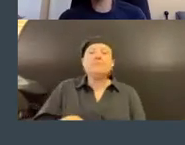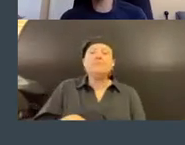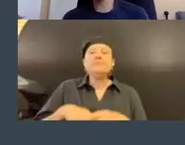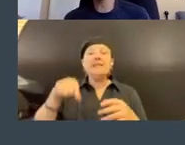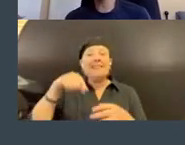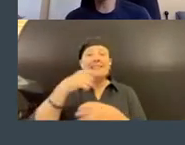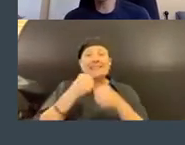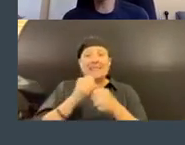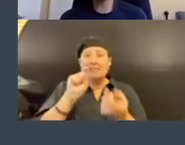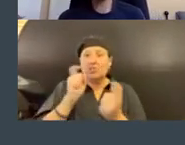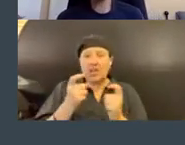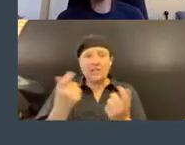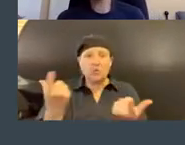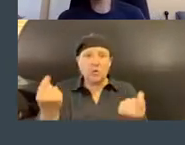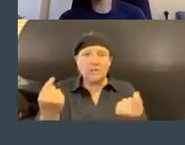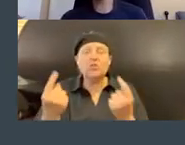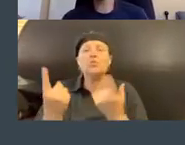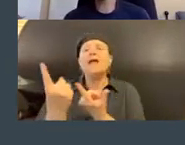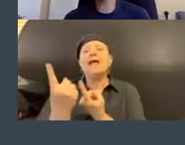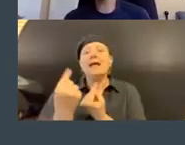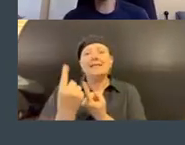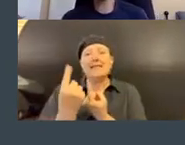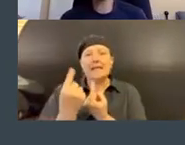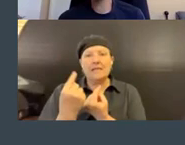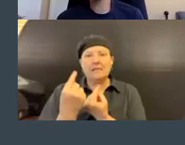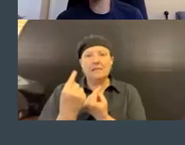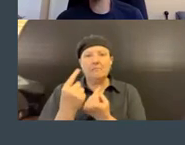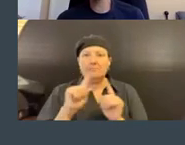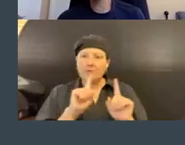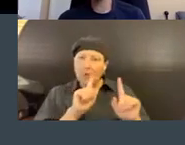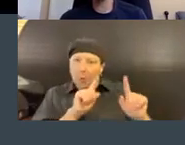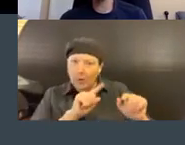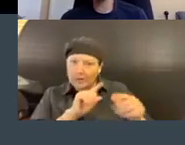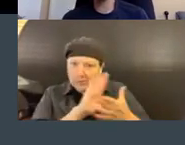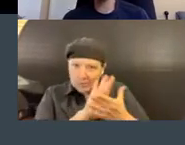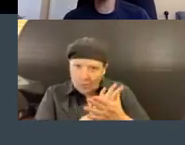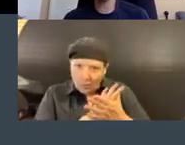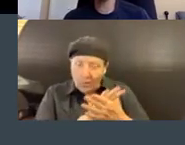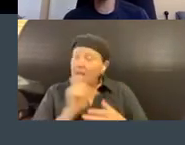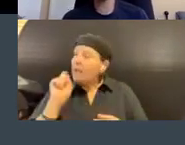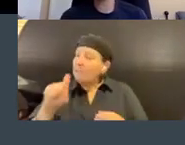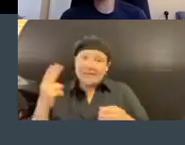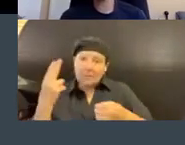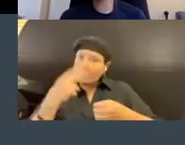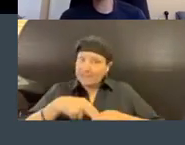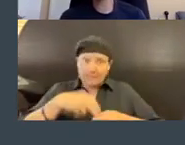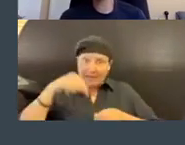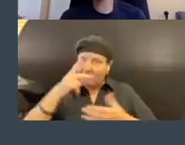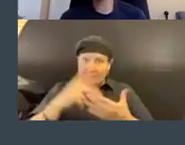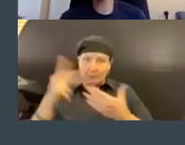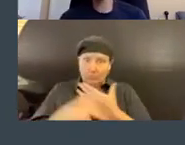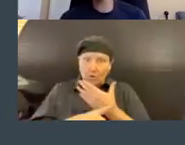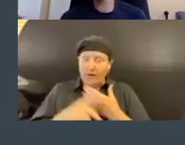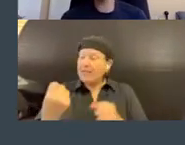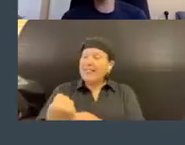attendance. Attendance will be taken, so students must participate in the distance learning program. Unlike last year, where it